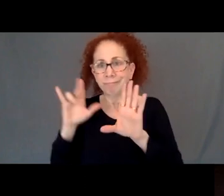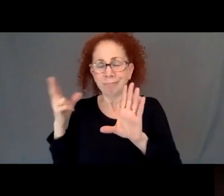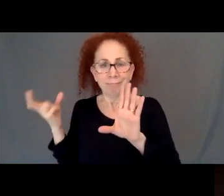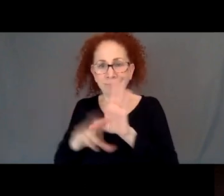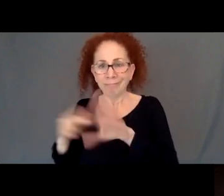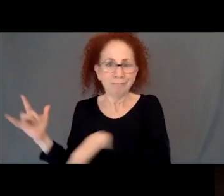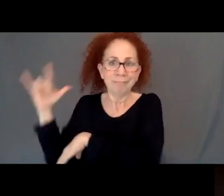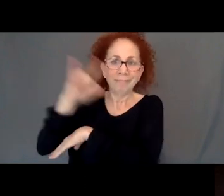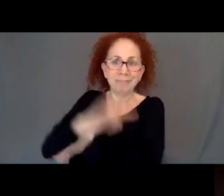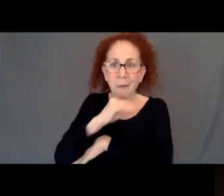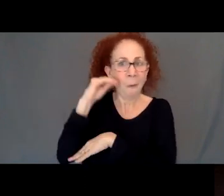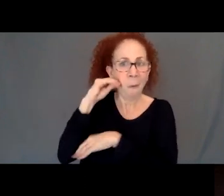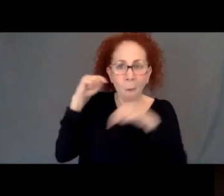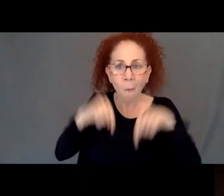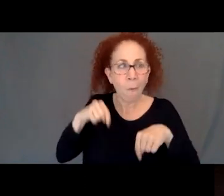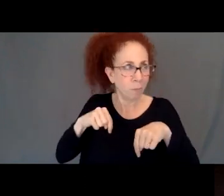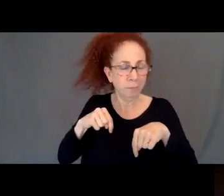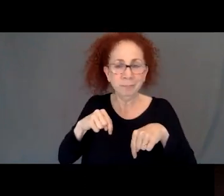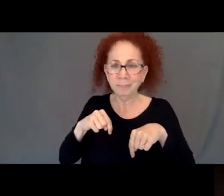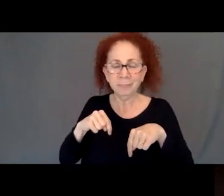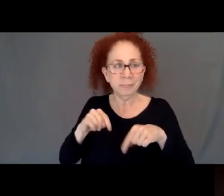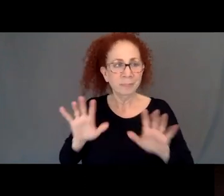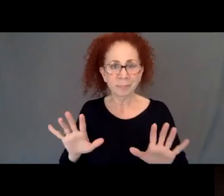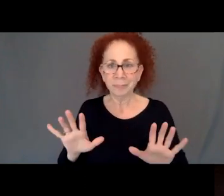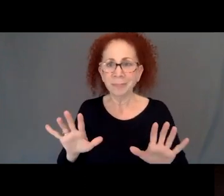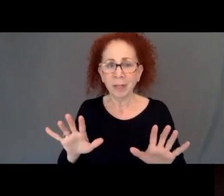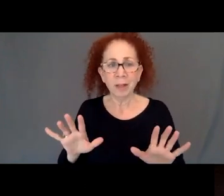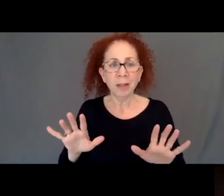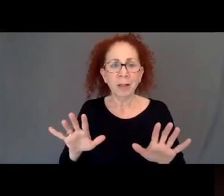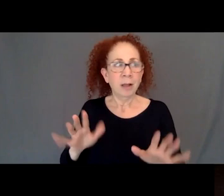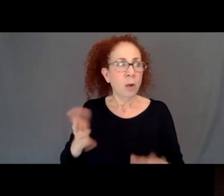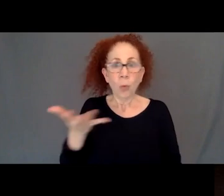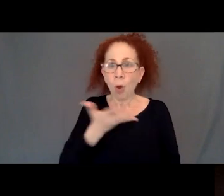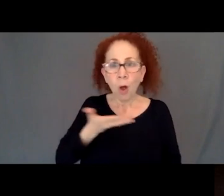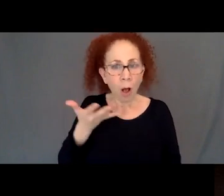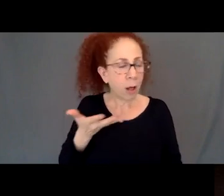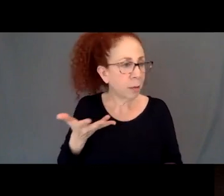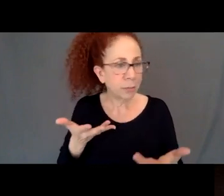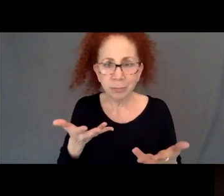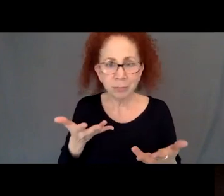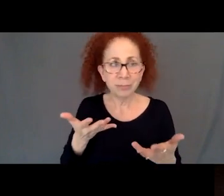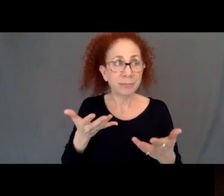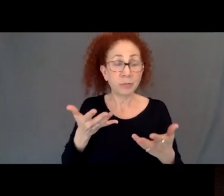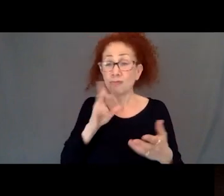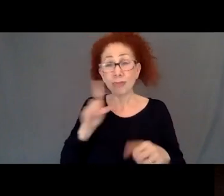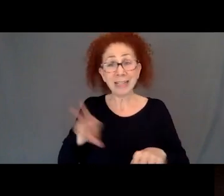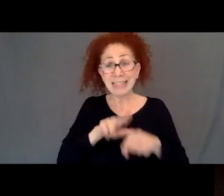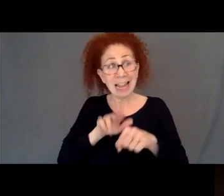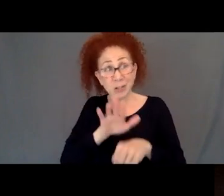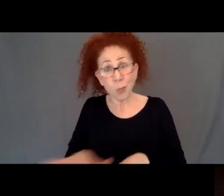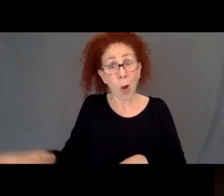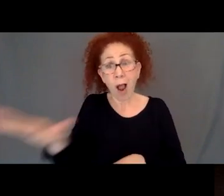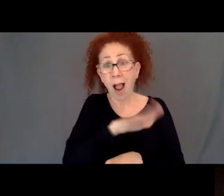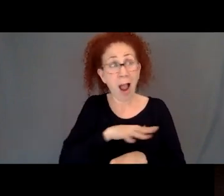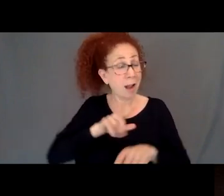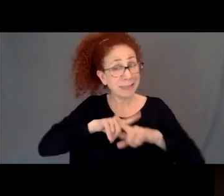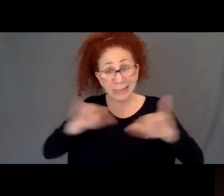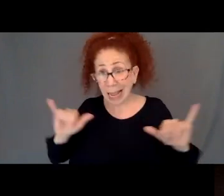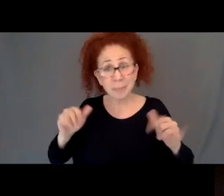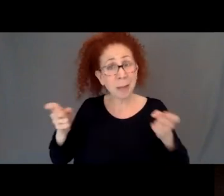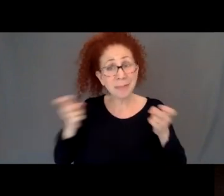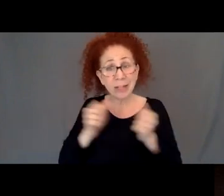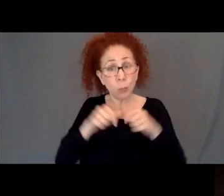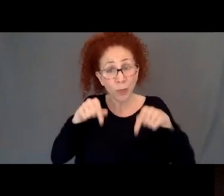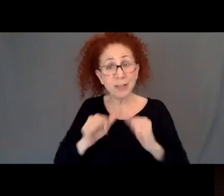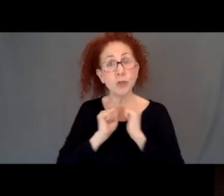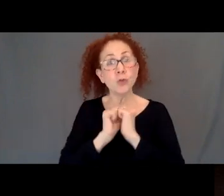were back home in the States. And we were all as a, nationwide, dealing with this